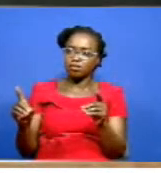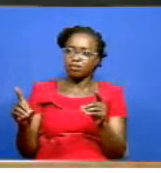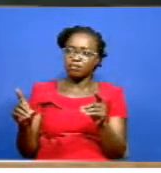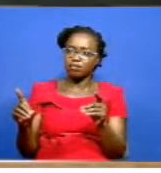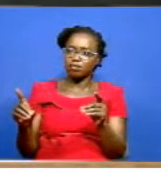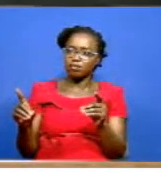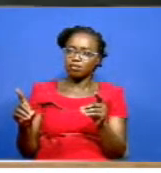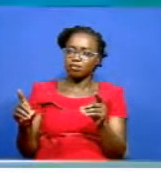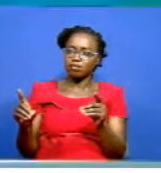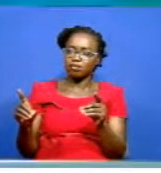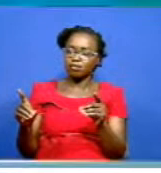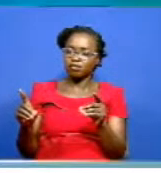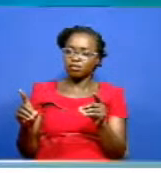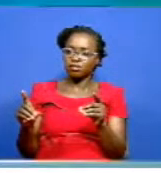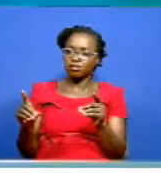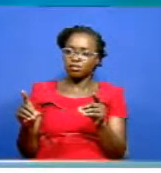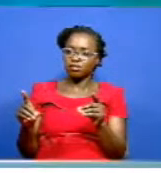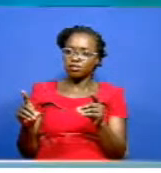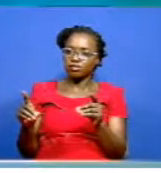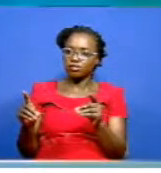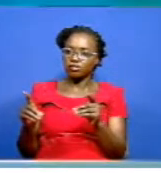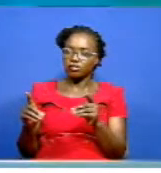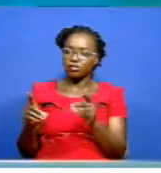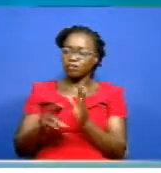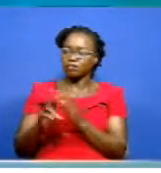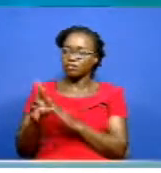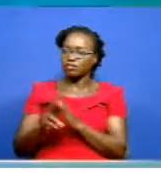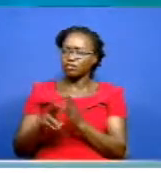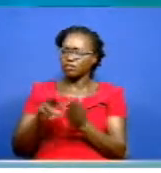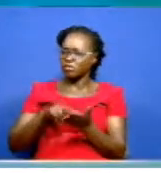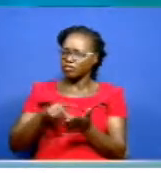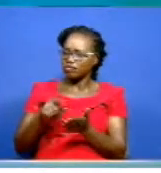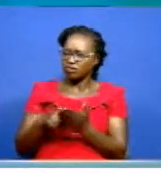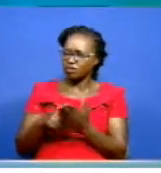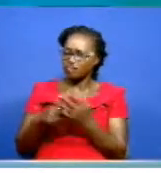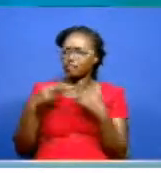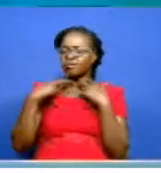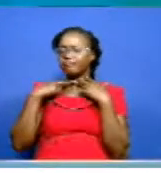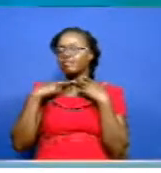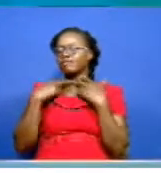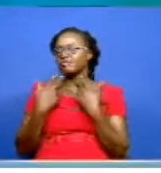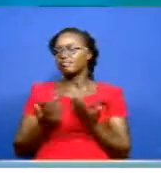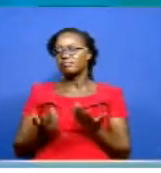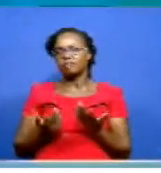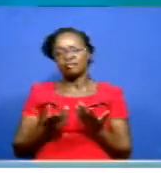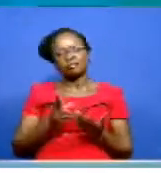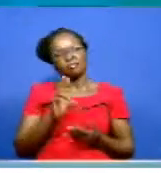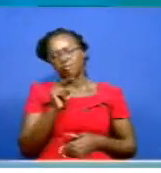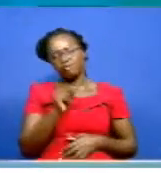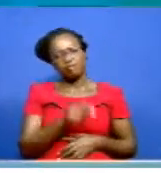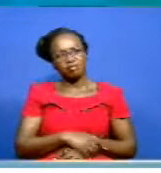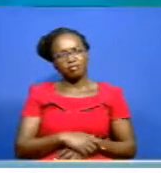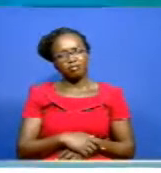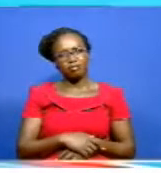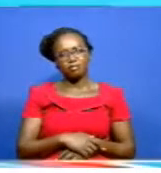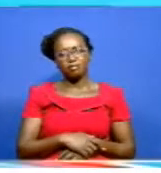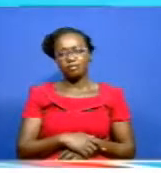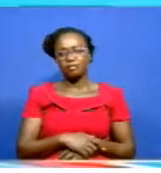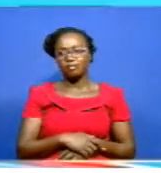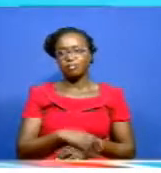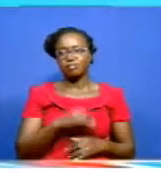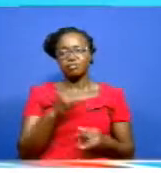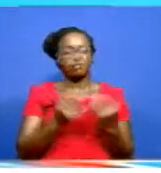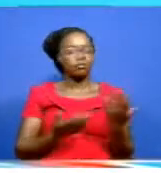By stringent protocols, do you mean like lockdowns? Not exactly. Okay, the last